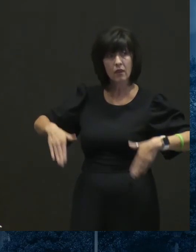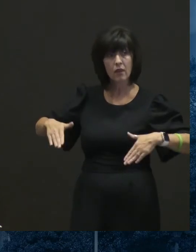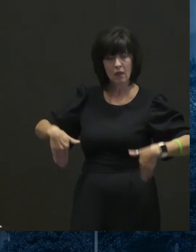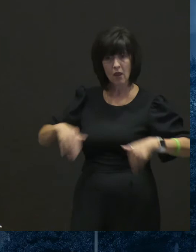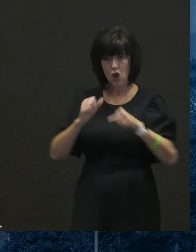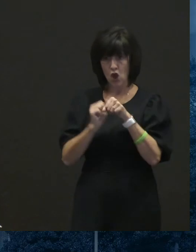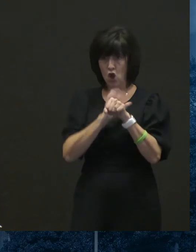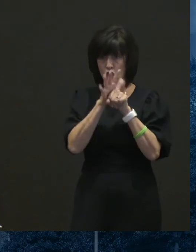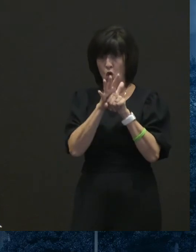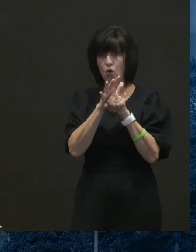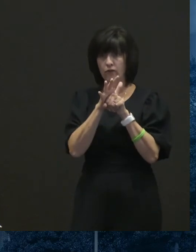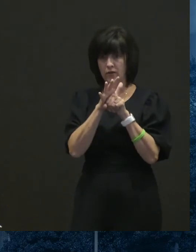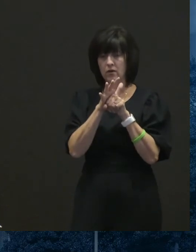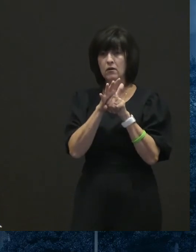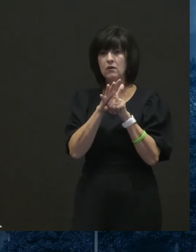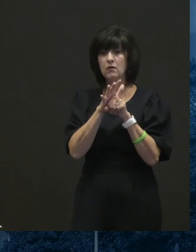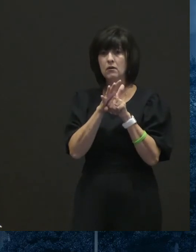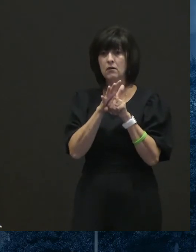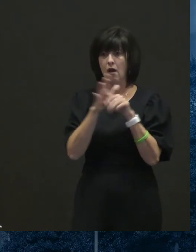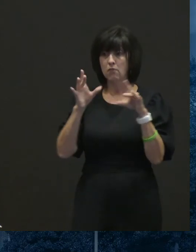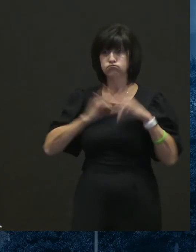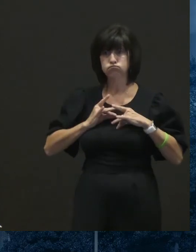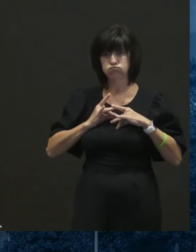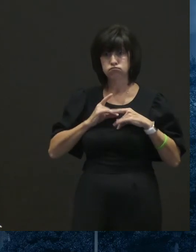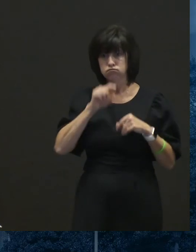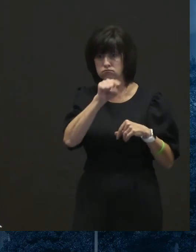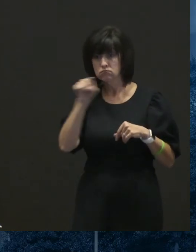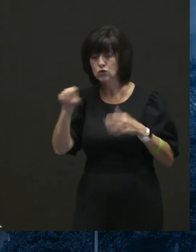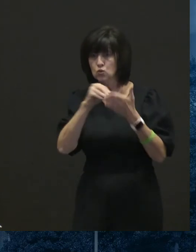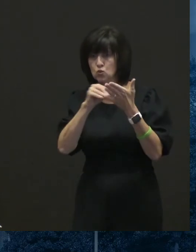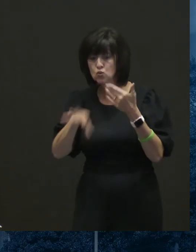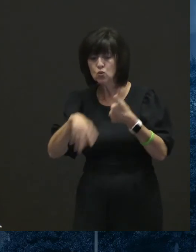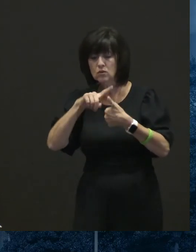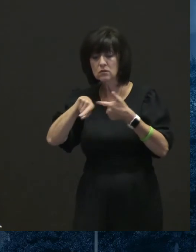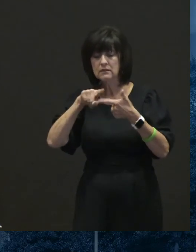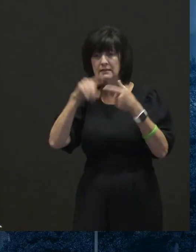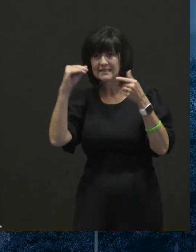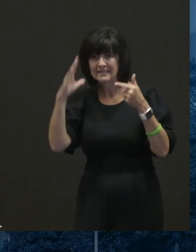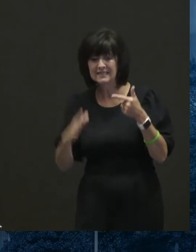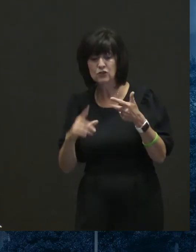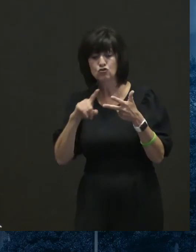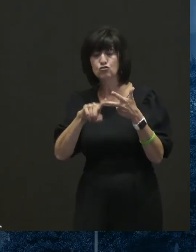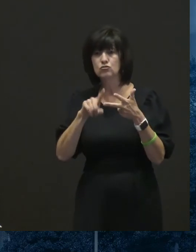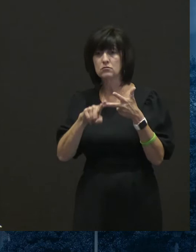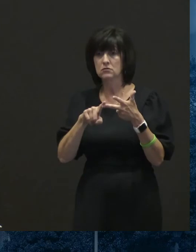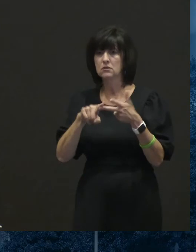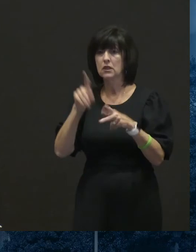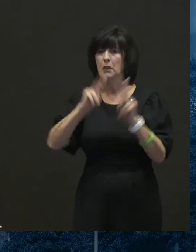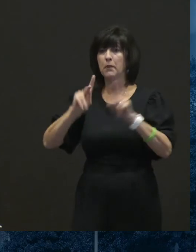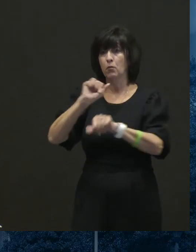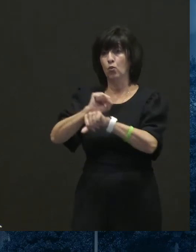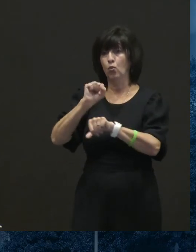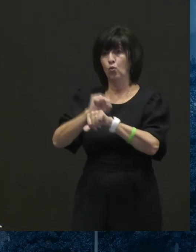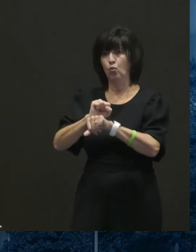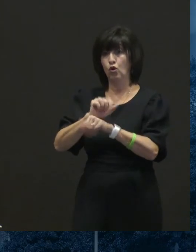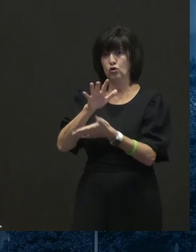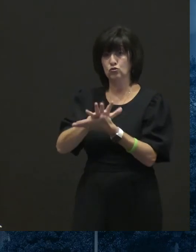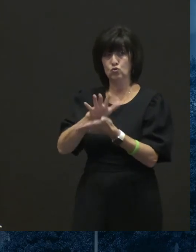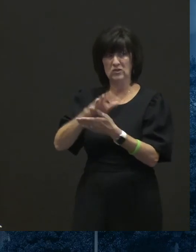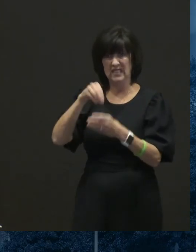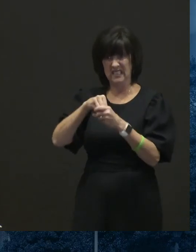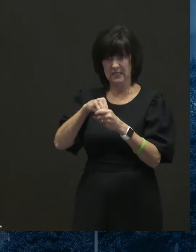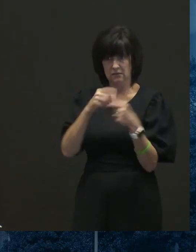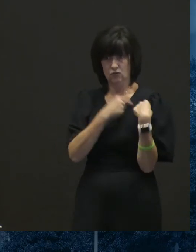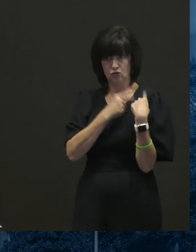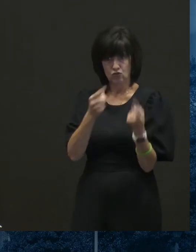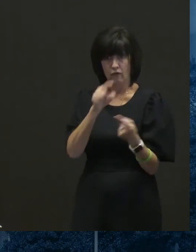in the schools that are open, the public schools that are open so far? Yeah, it's a great question. We have, these